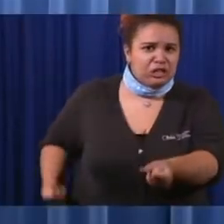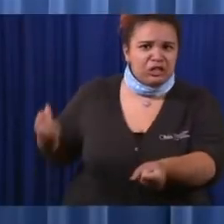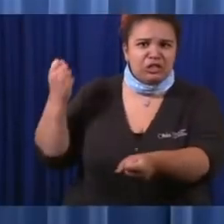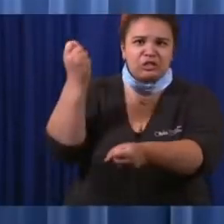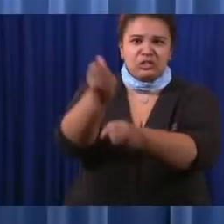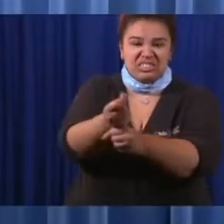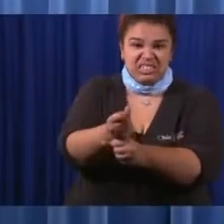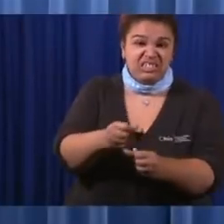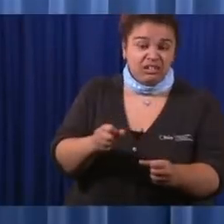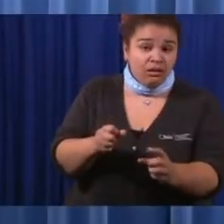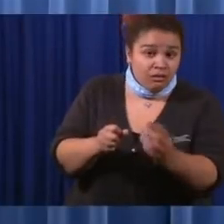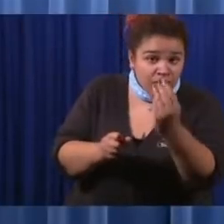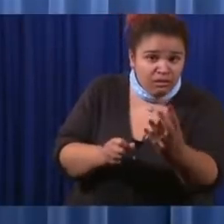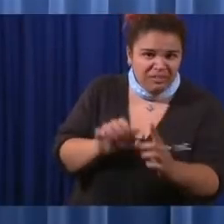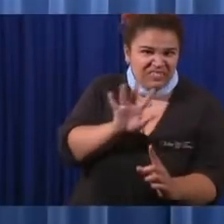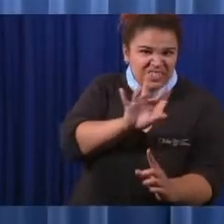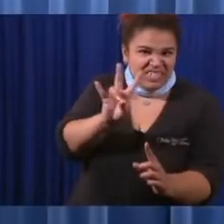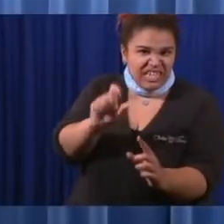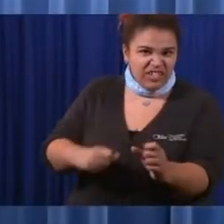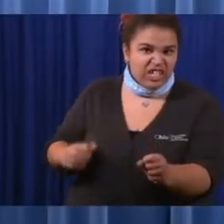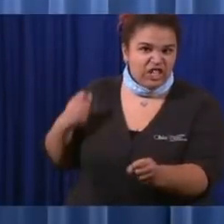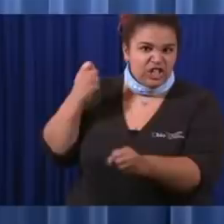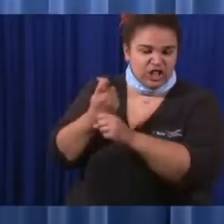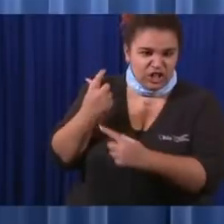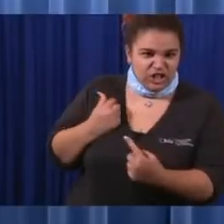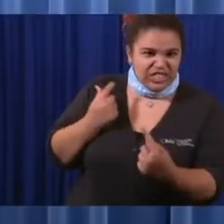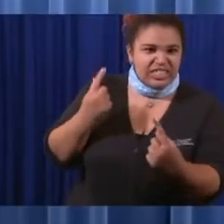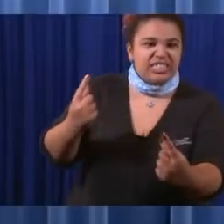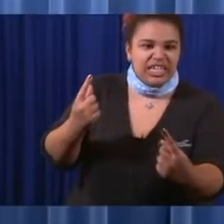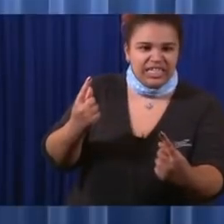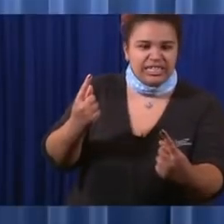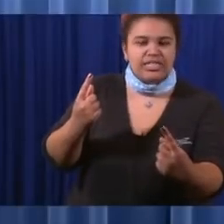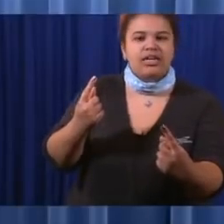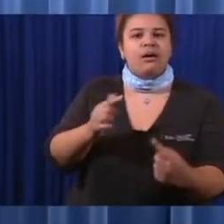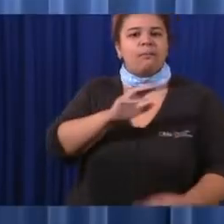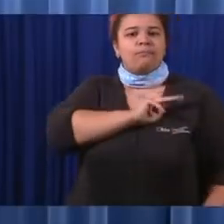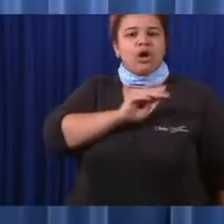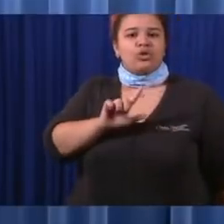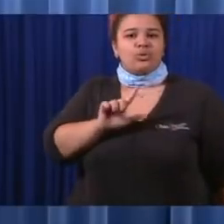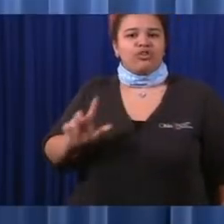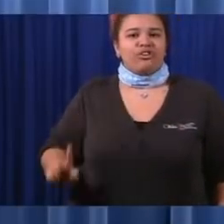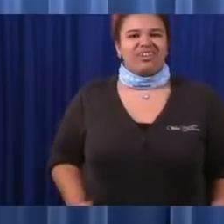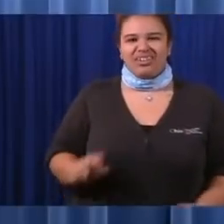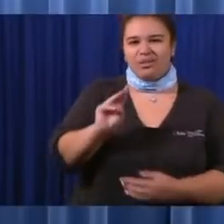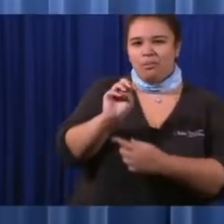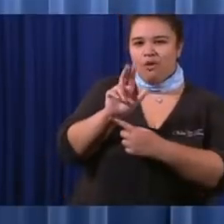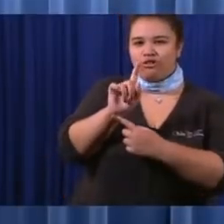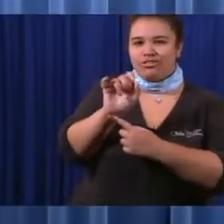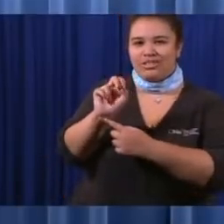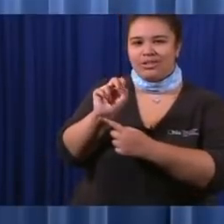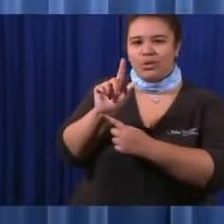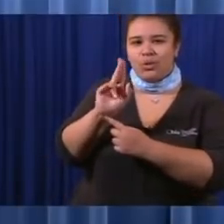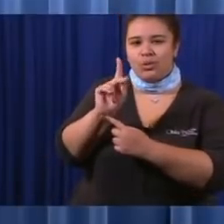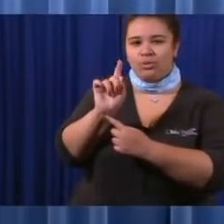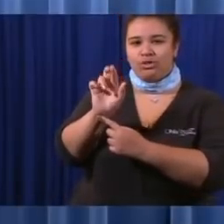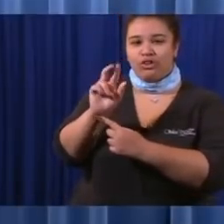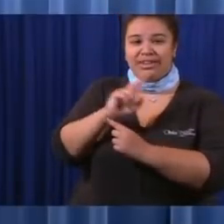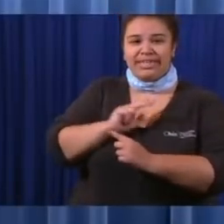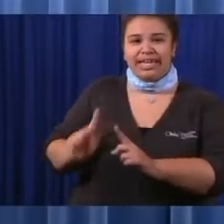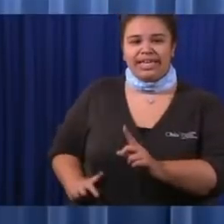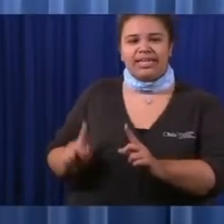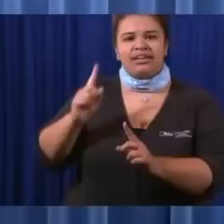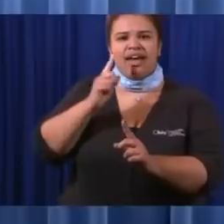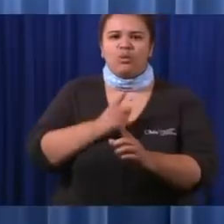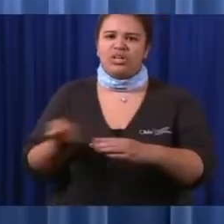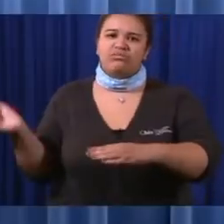57 years since the last famous speech from Martin Luther King, I Have a Dream. And 7 years later, here we are, perhaps